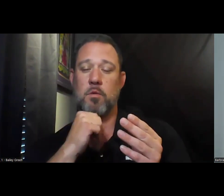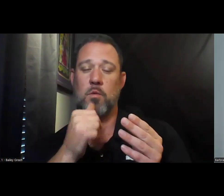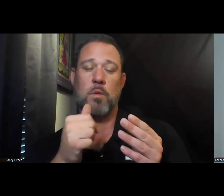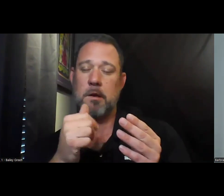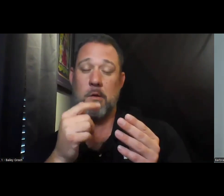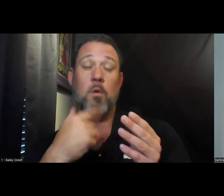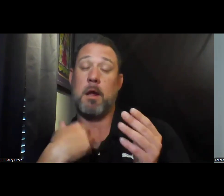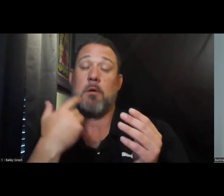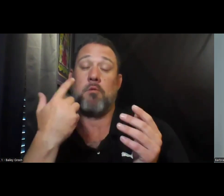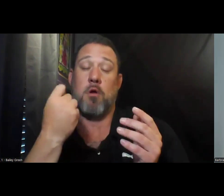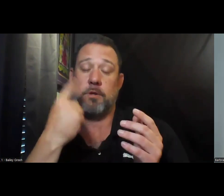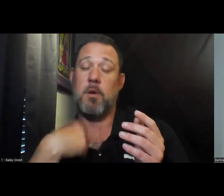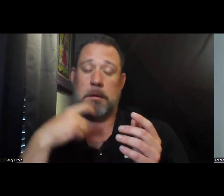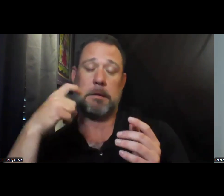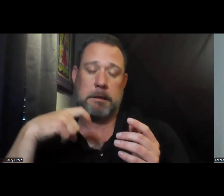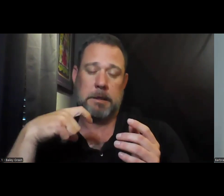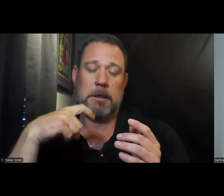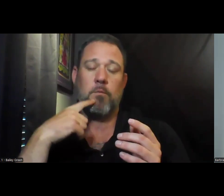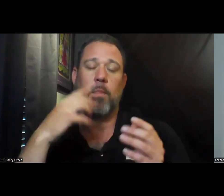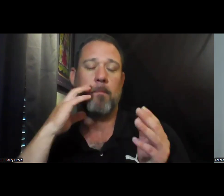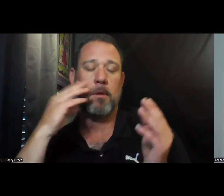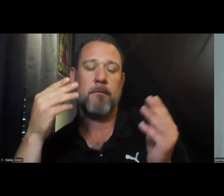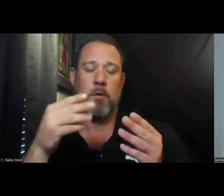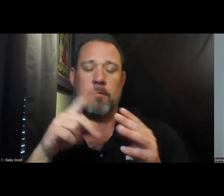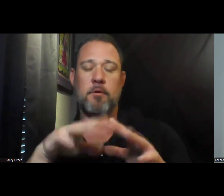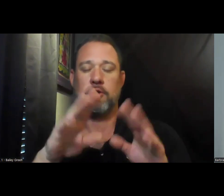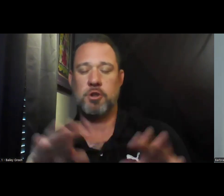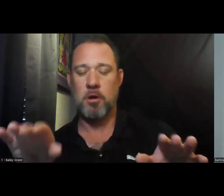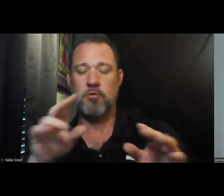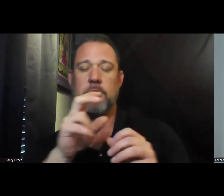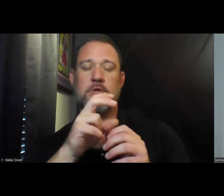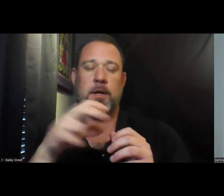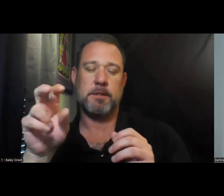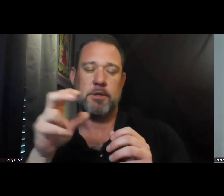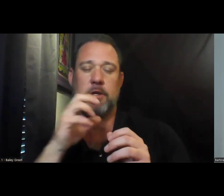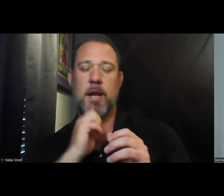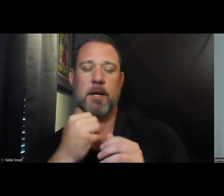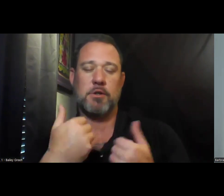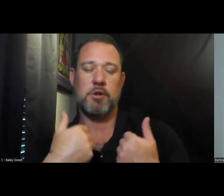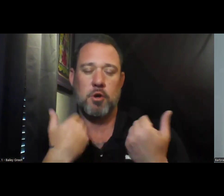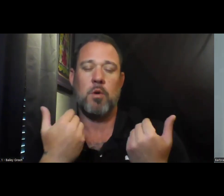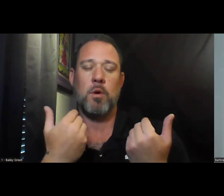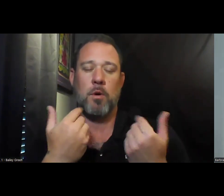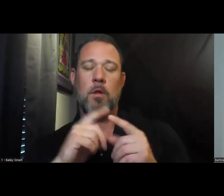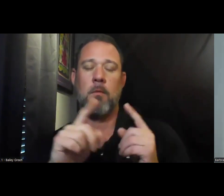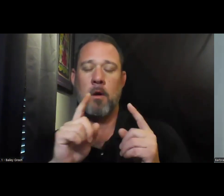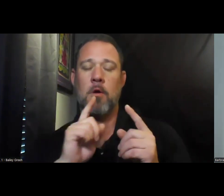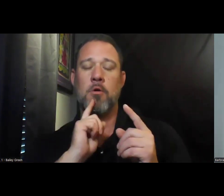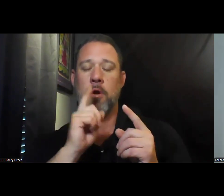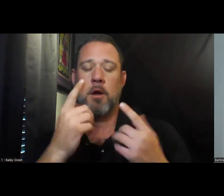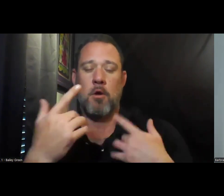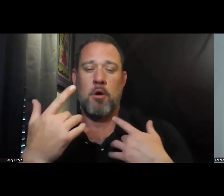see the need for that focus on children and transition age youth, but there is real